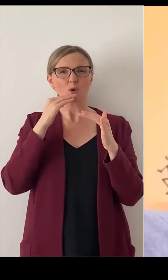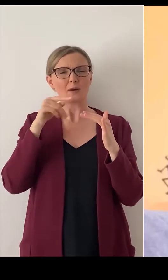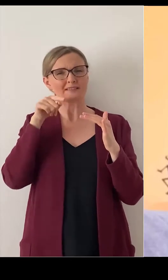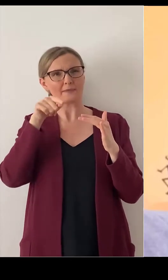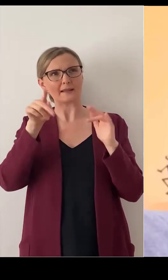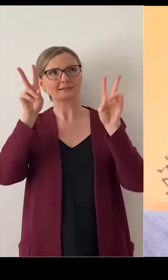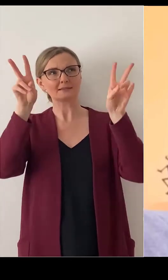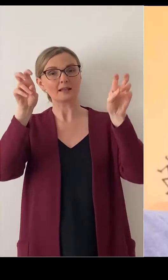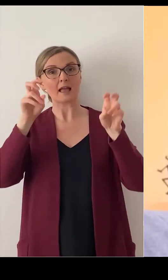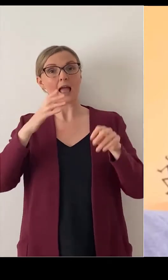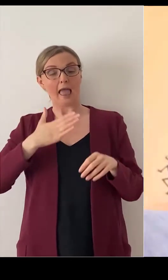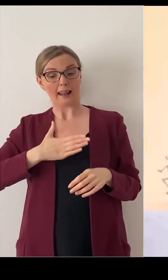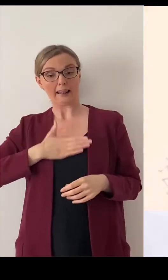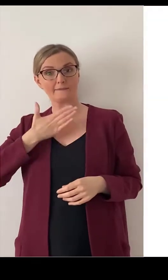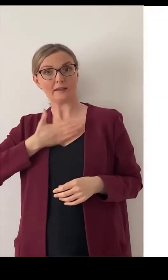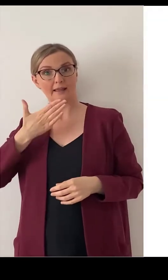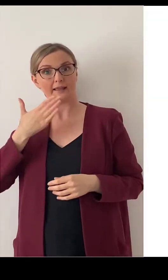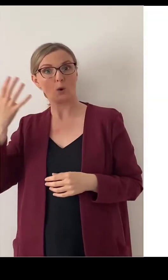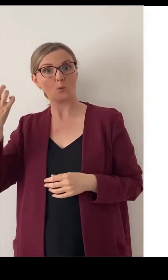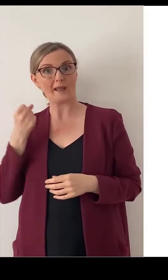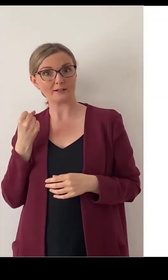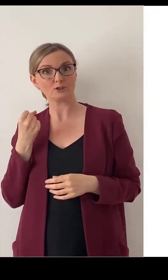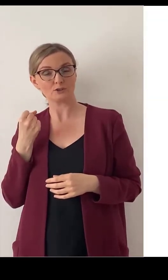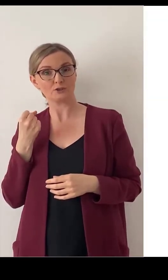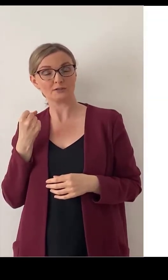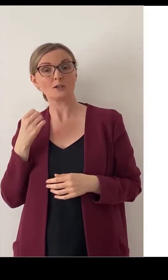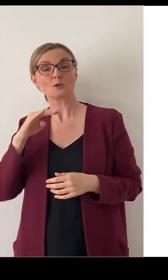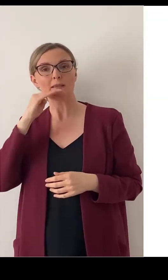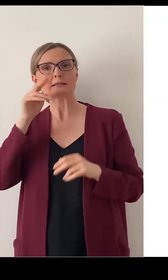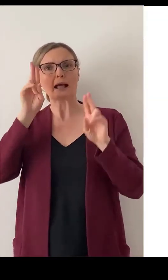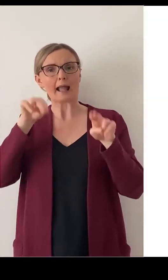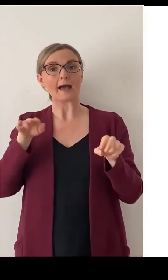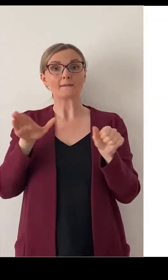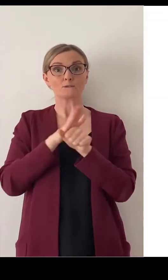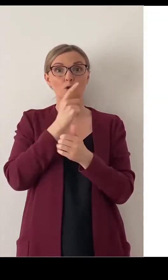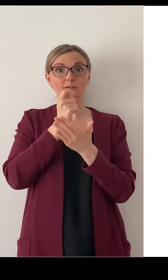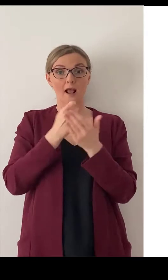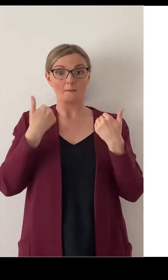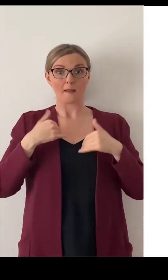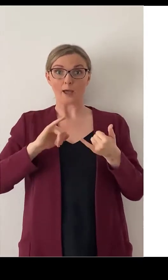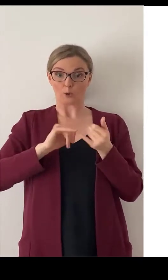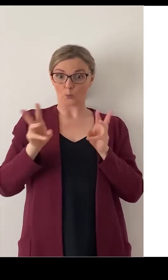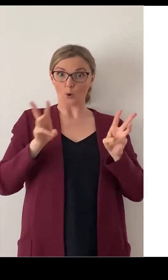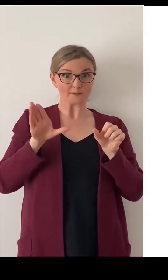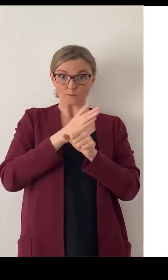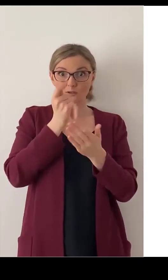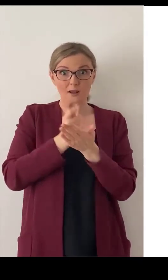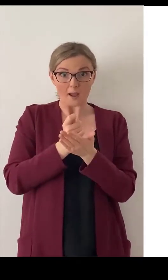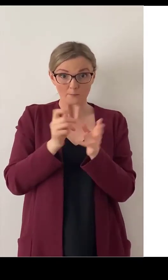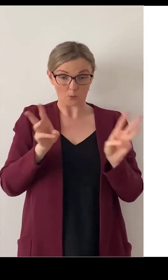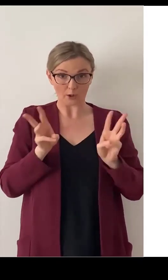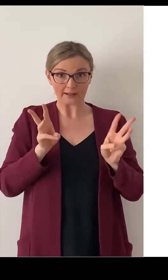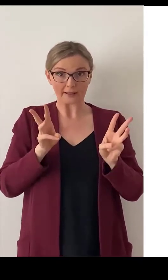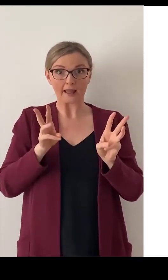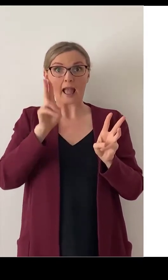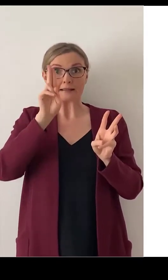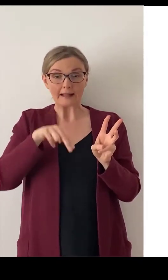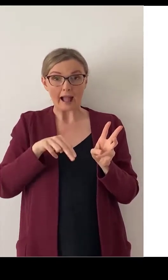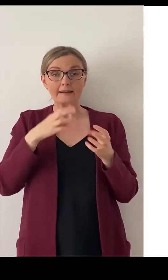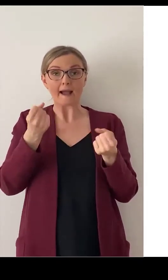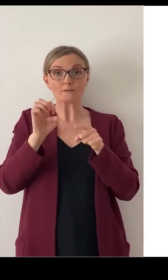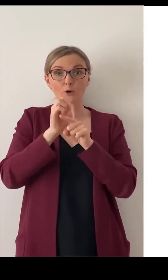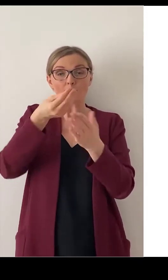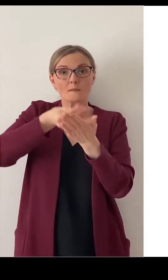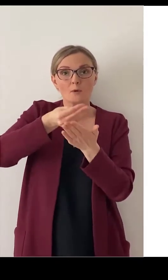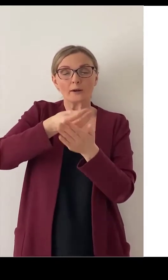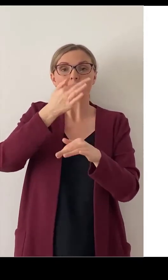wage? Can this full-time working man feed the family? Can he clothe the family? Can he give shelter